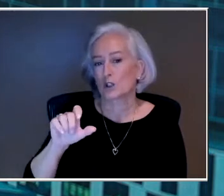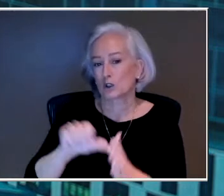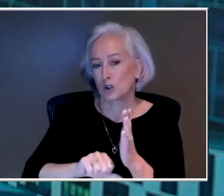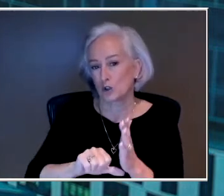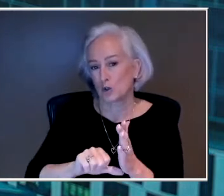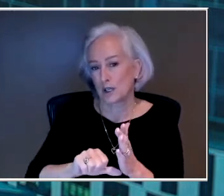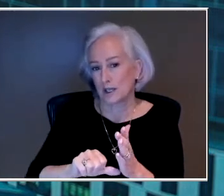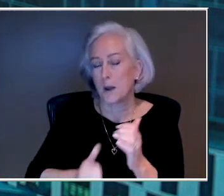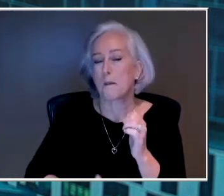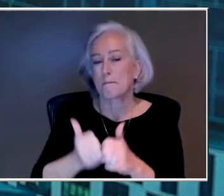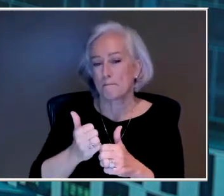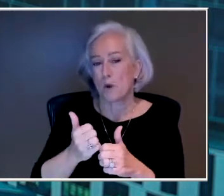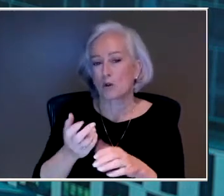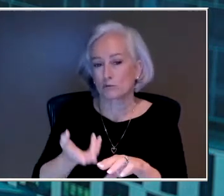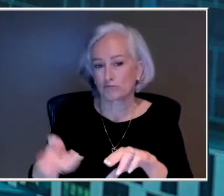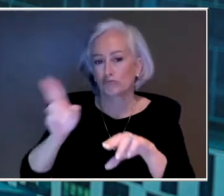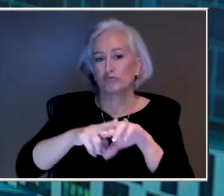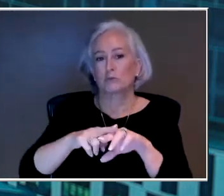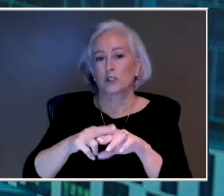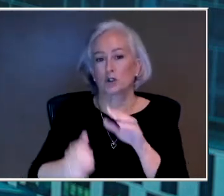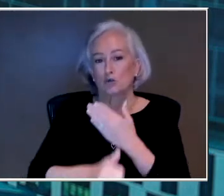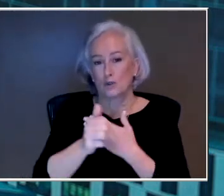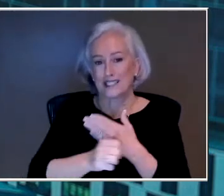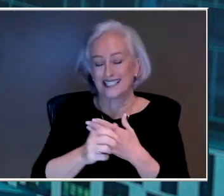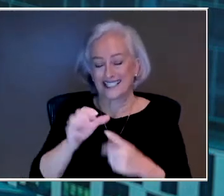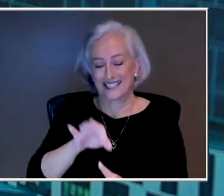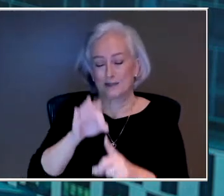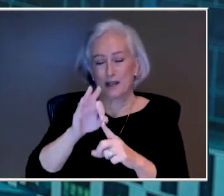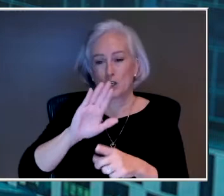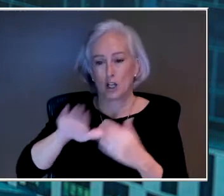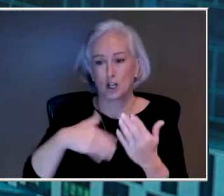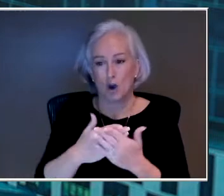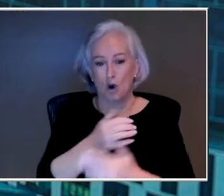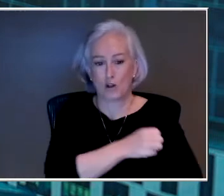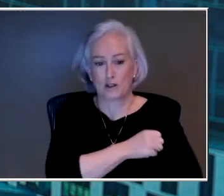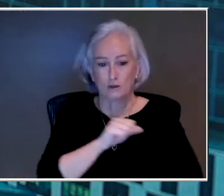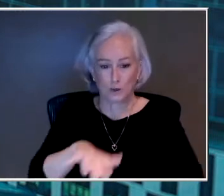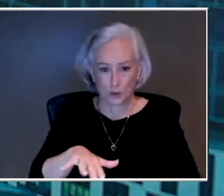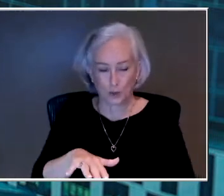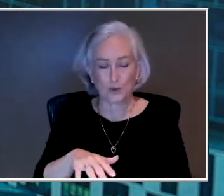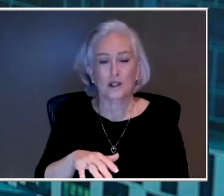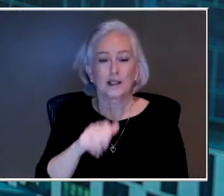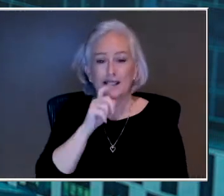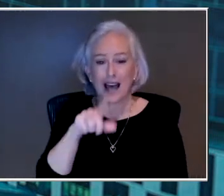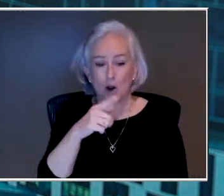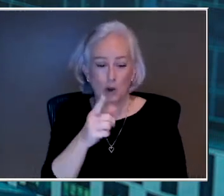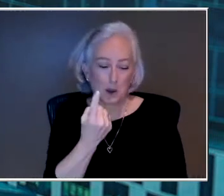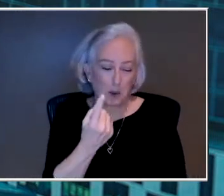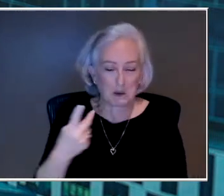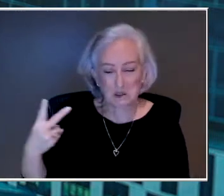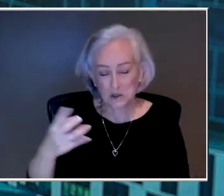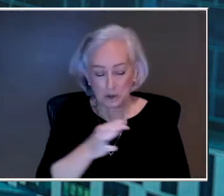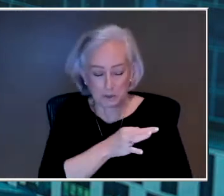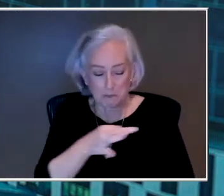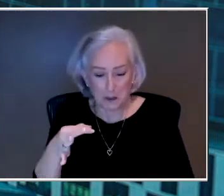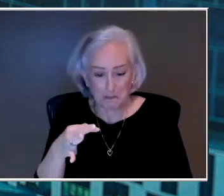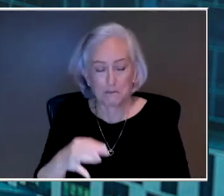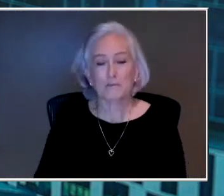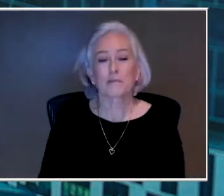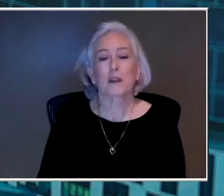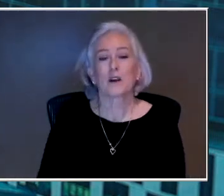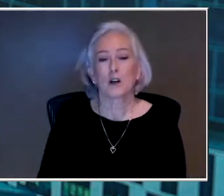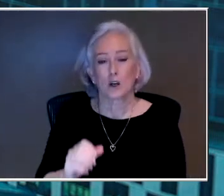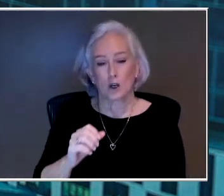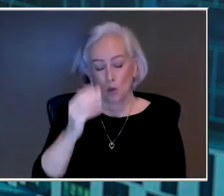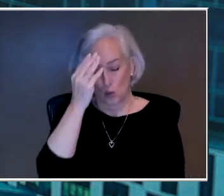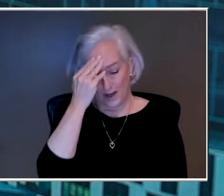especially patients that have to have all their lymph nodes removed and not just the sampling. And so we warn all of our breast cancer patients about that risk, and that it can